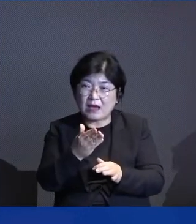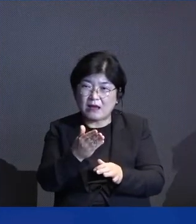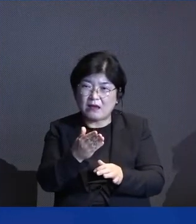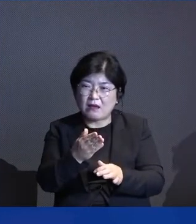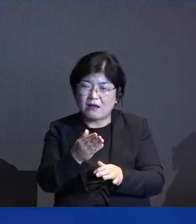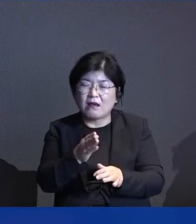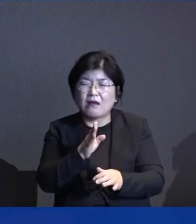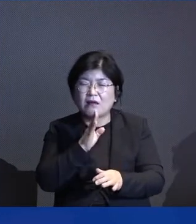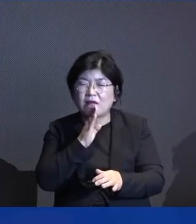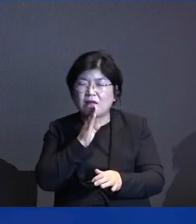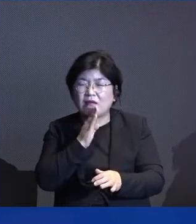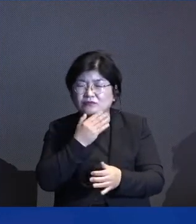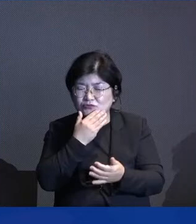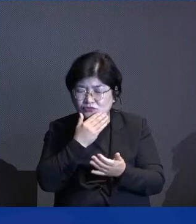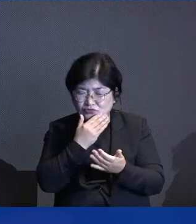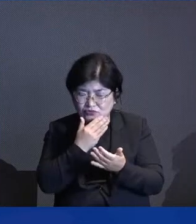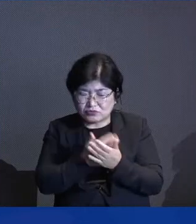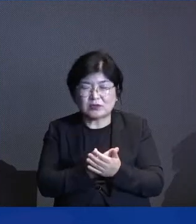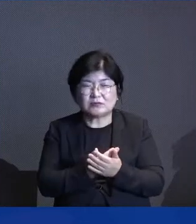sharing,